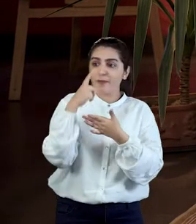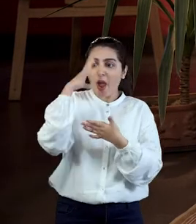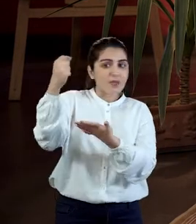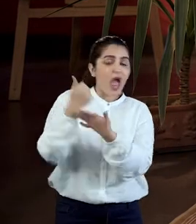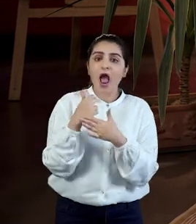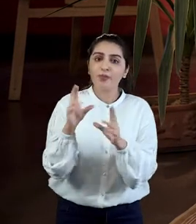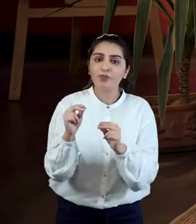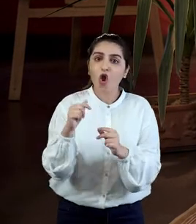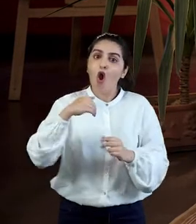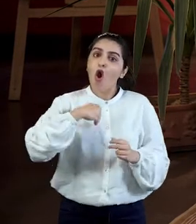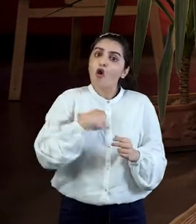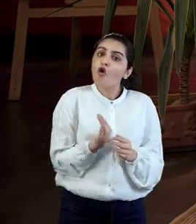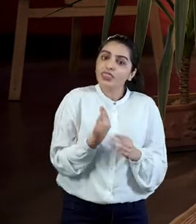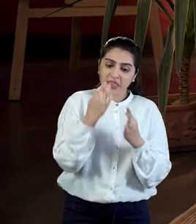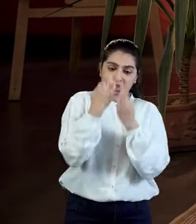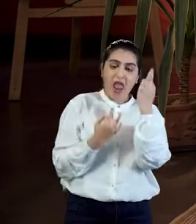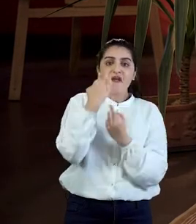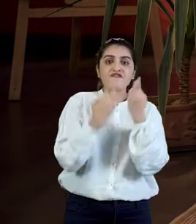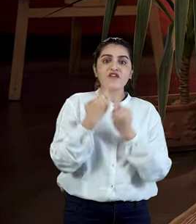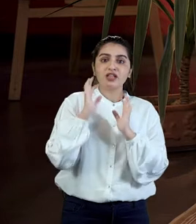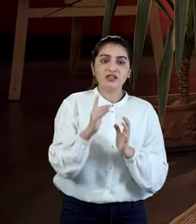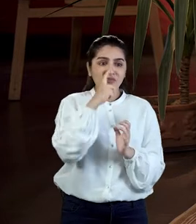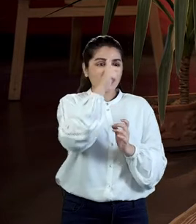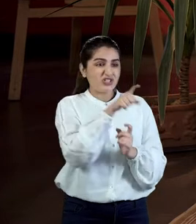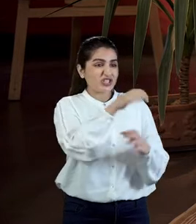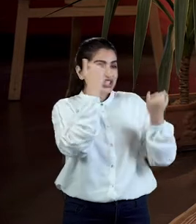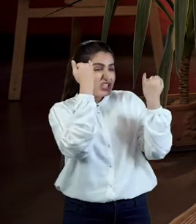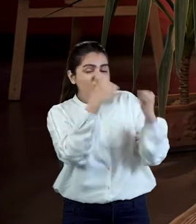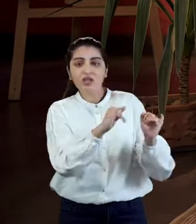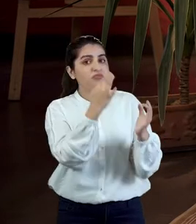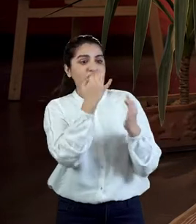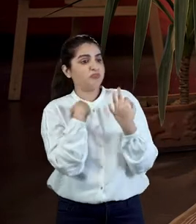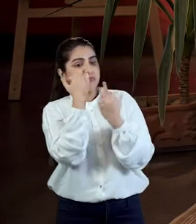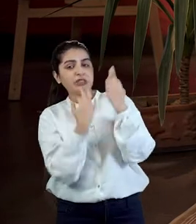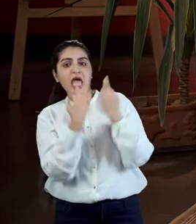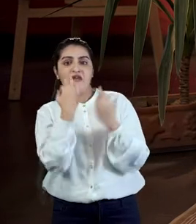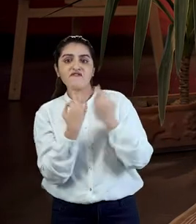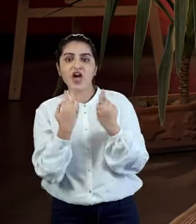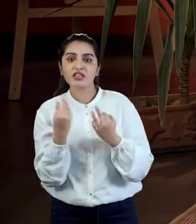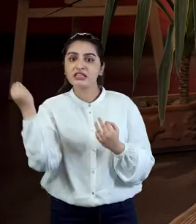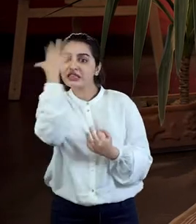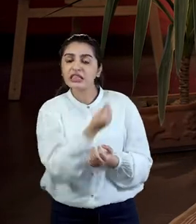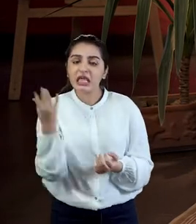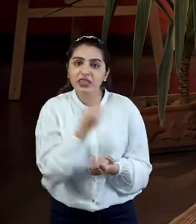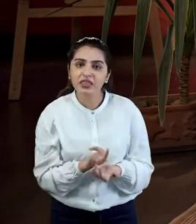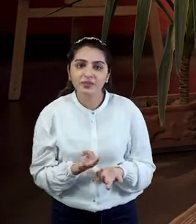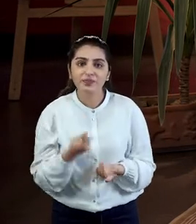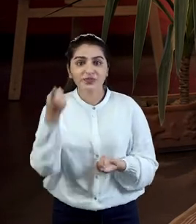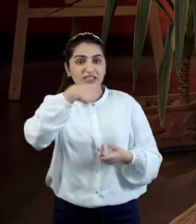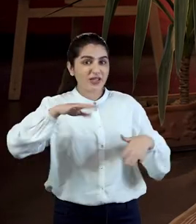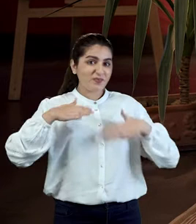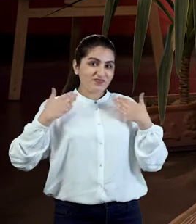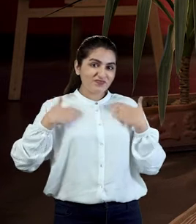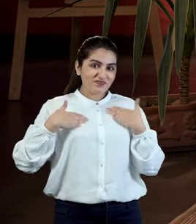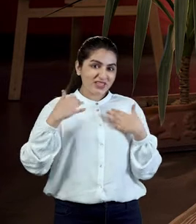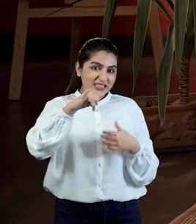baghair apne aap ko bure jadugar se bacha liya. And that's the kind of quick thinking that we all need for our day-to-day lives. I hope